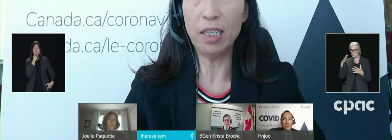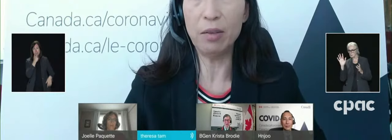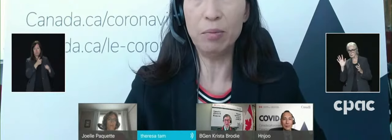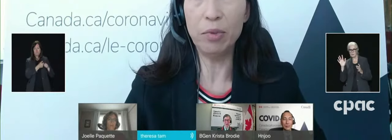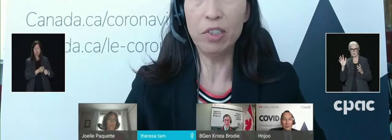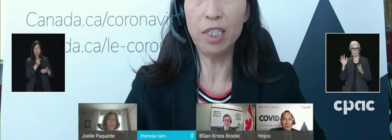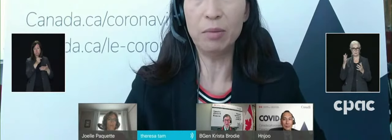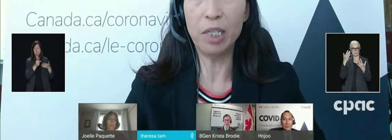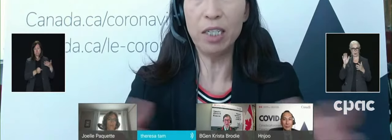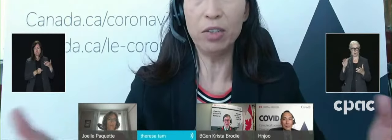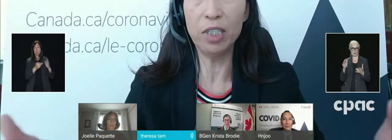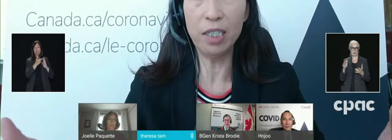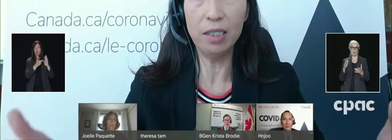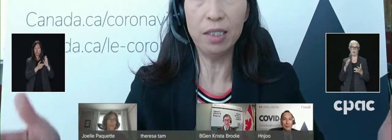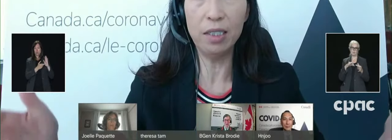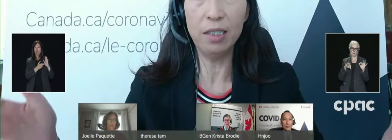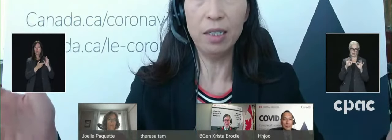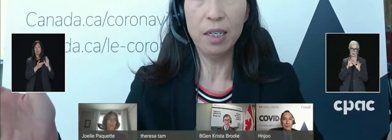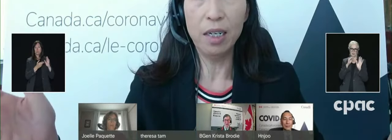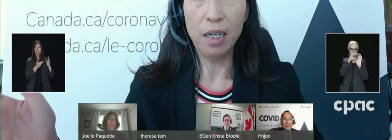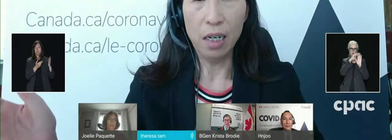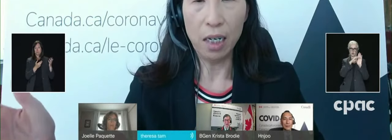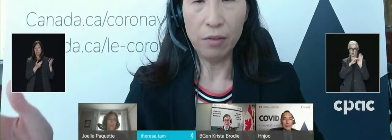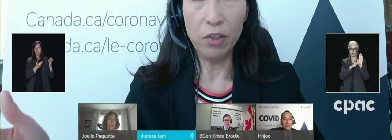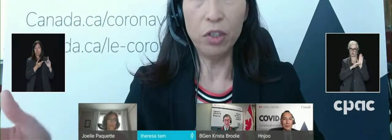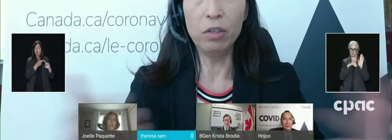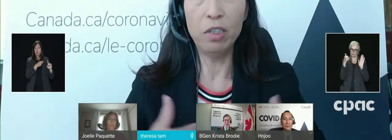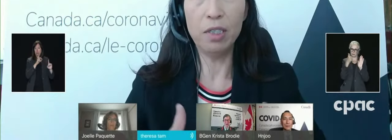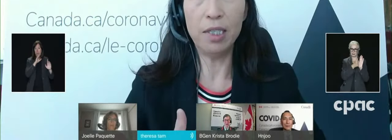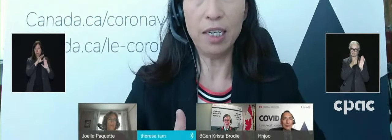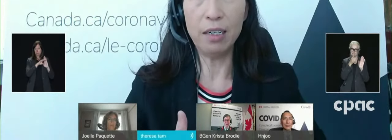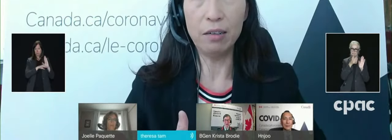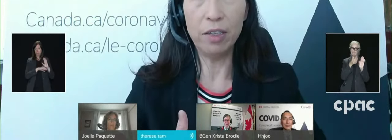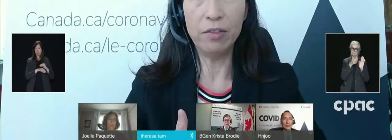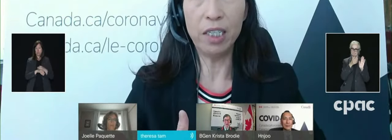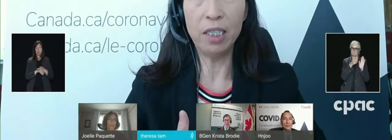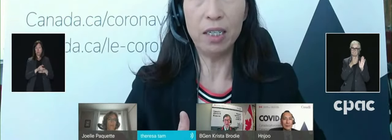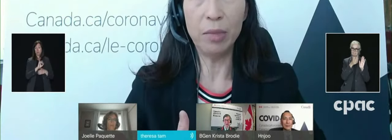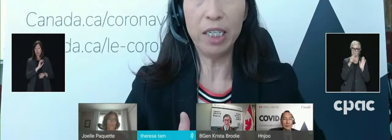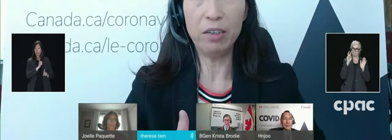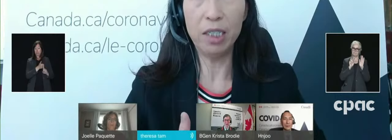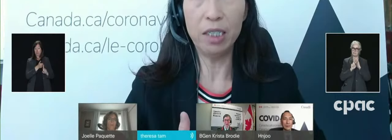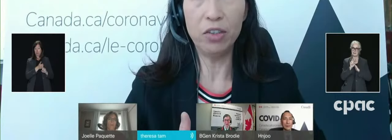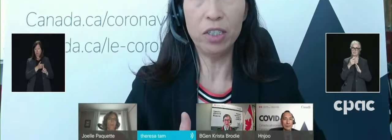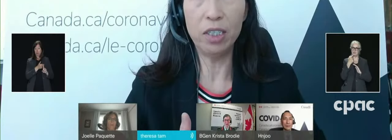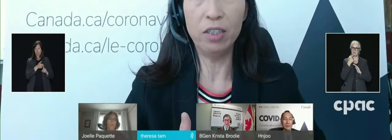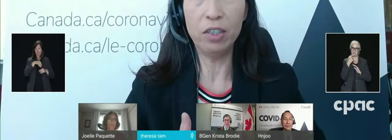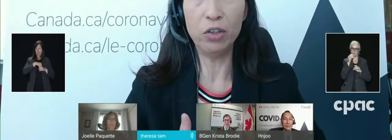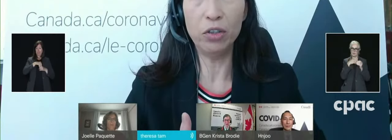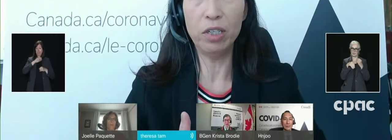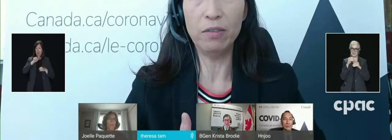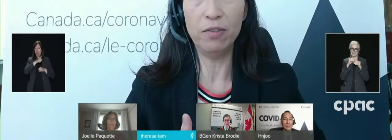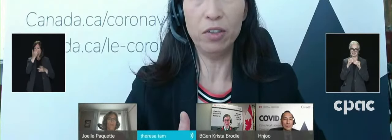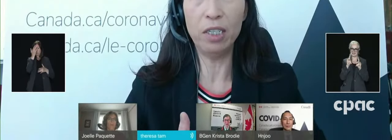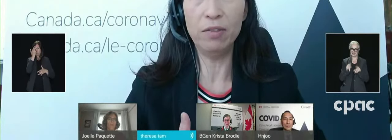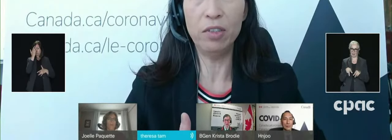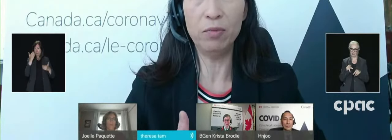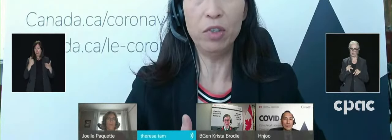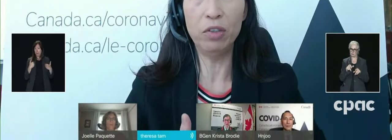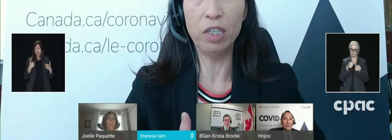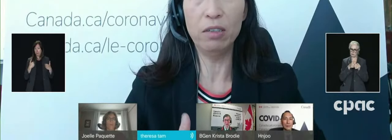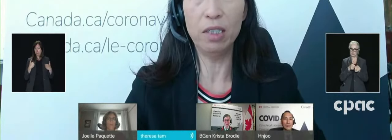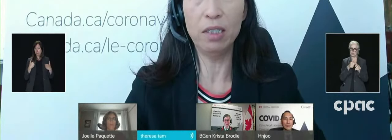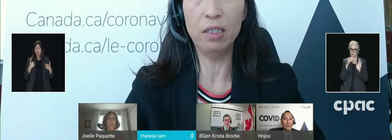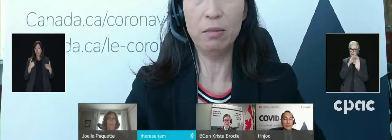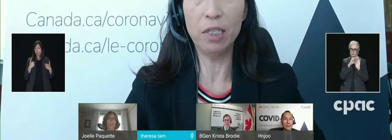measures that are put together by the organizers. If you yourself have an underlying medical condition, and you're not sure if you're, even